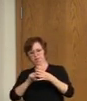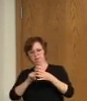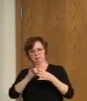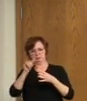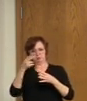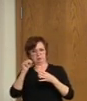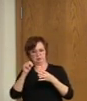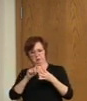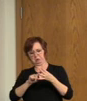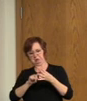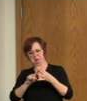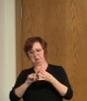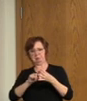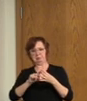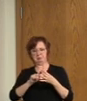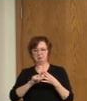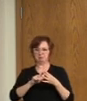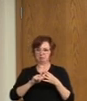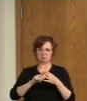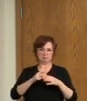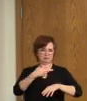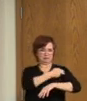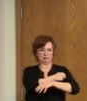Pretty remarkable when you think about it.